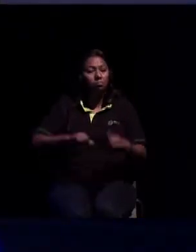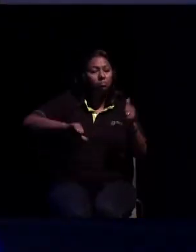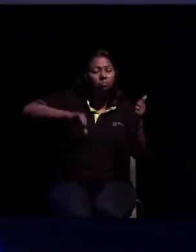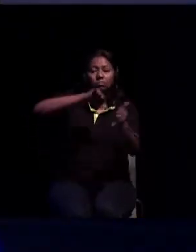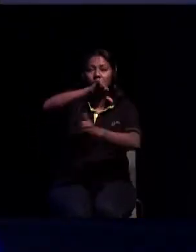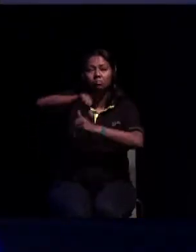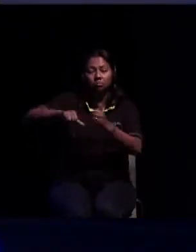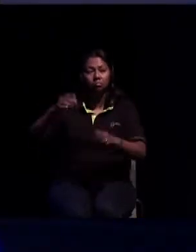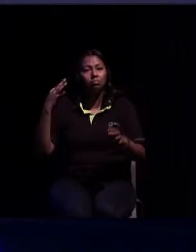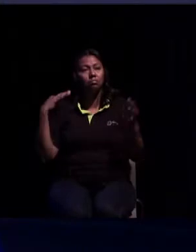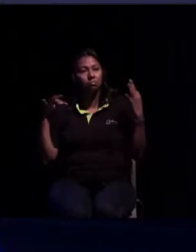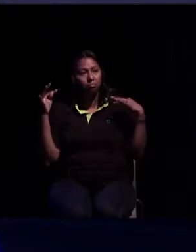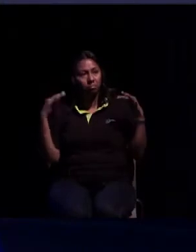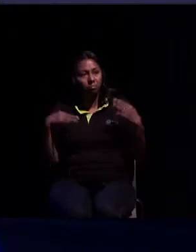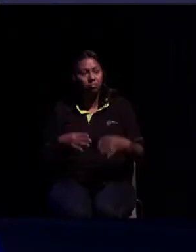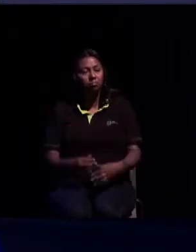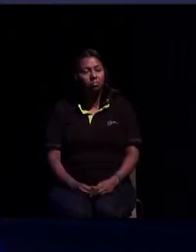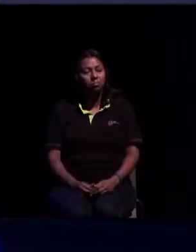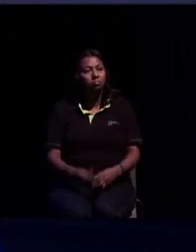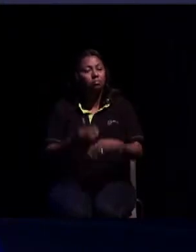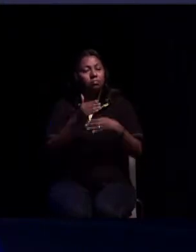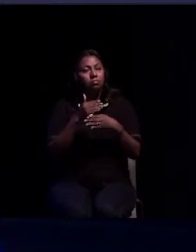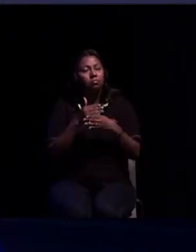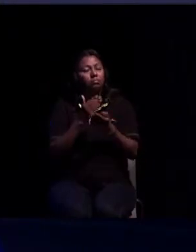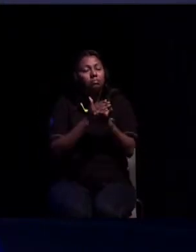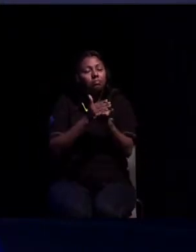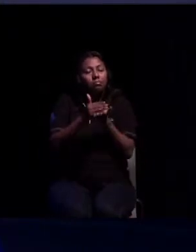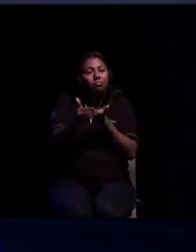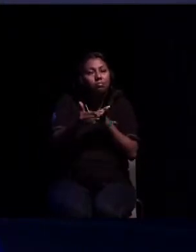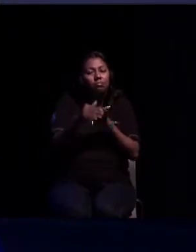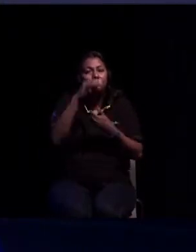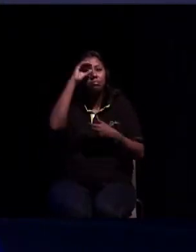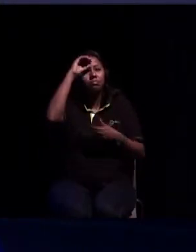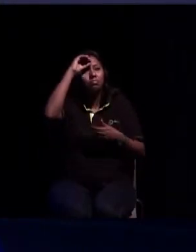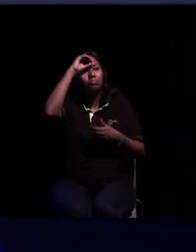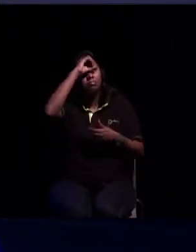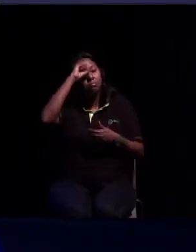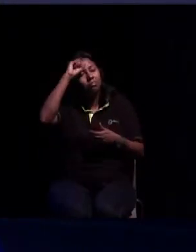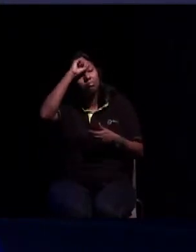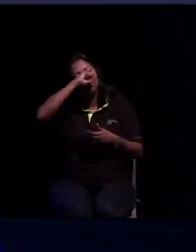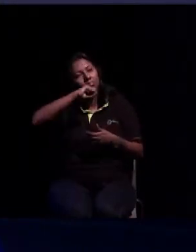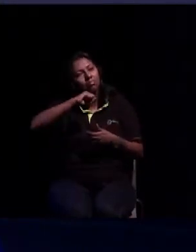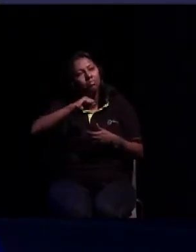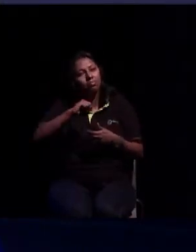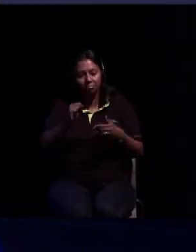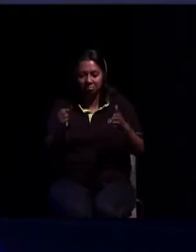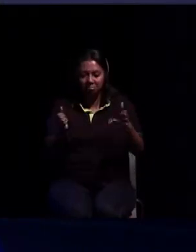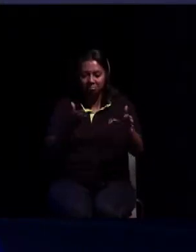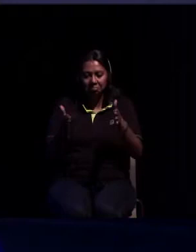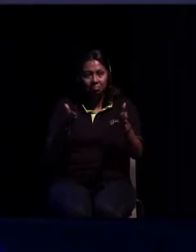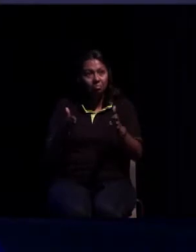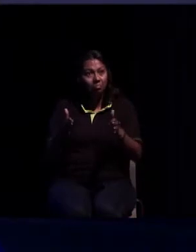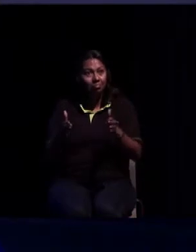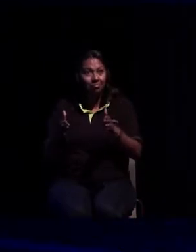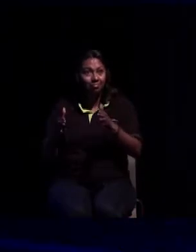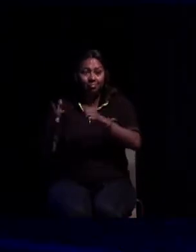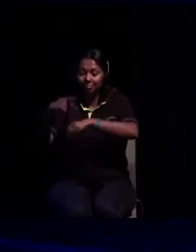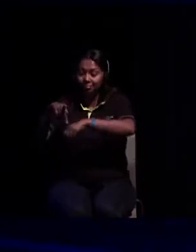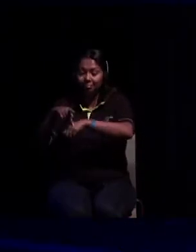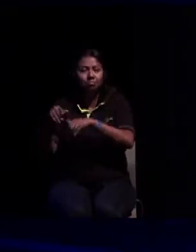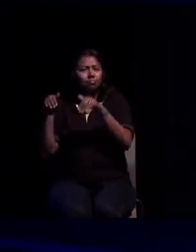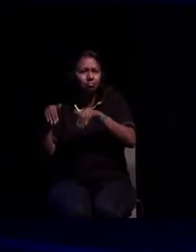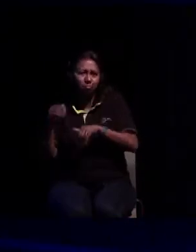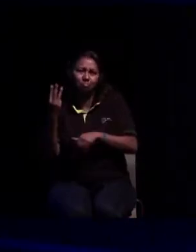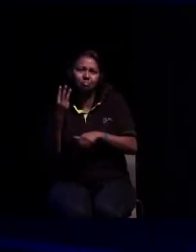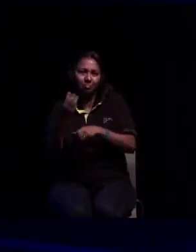So I start out with my learning from Australia. I've lived in Australia for 23 years, and I've been fortunate enough to work with Aboriginal people. So my